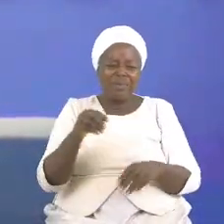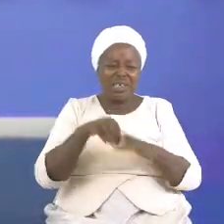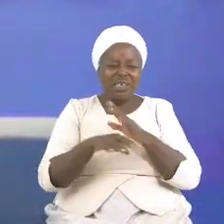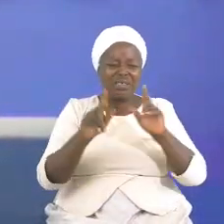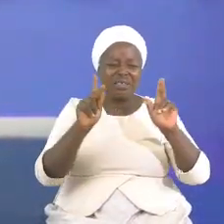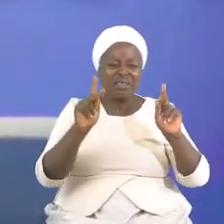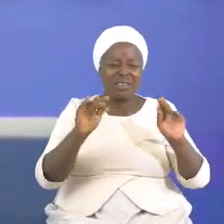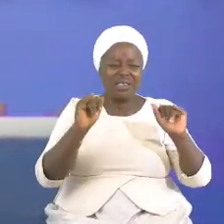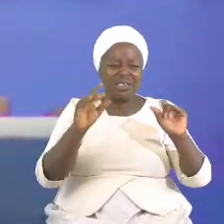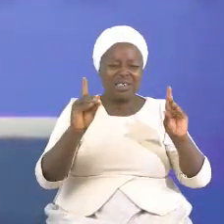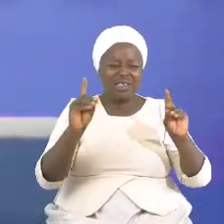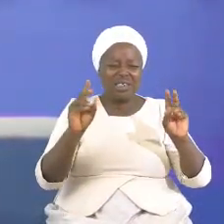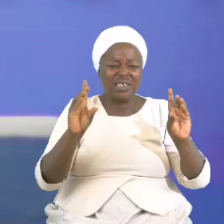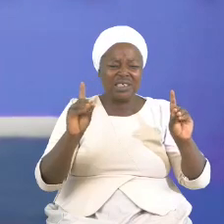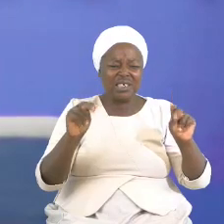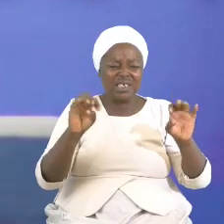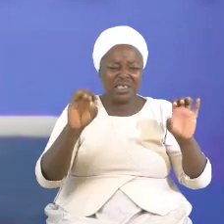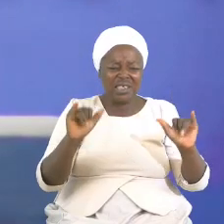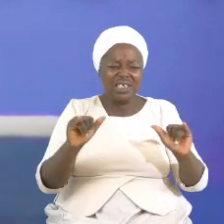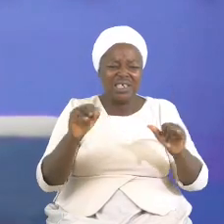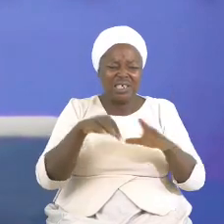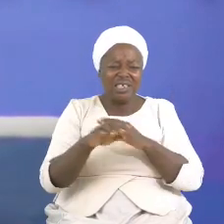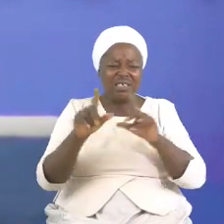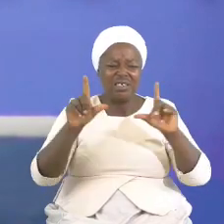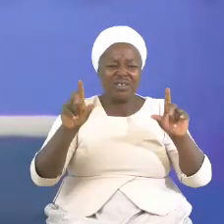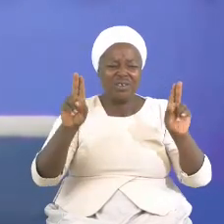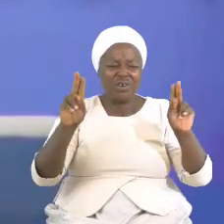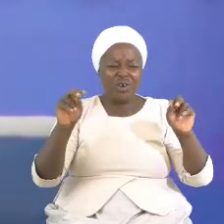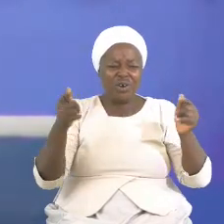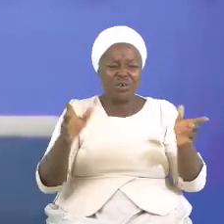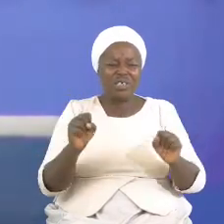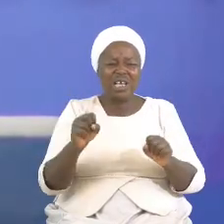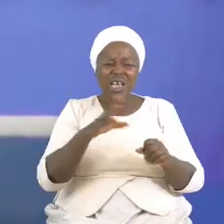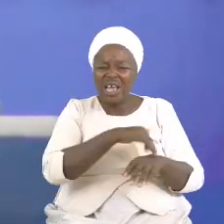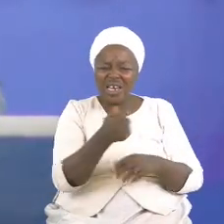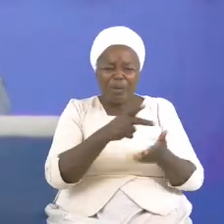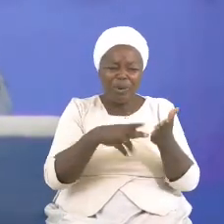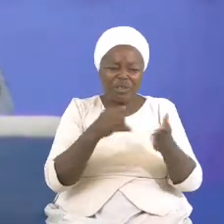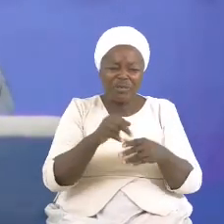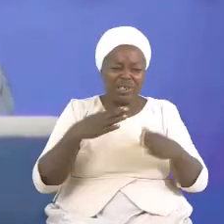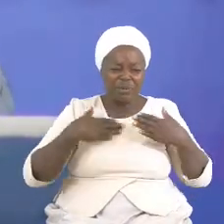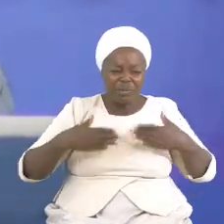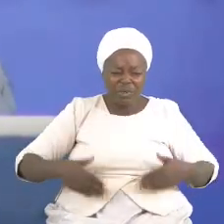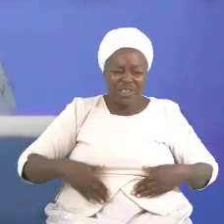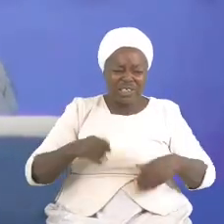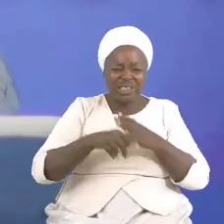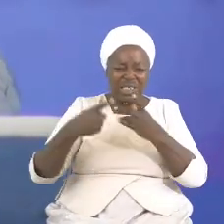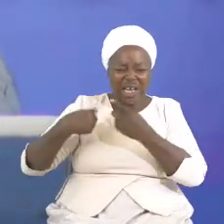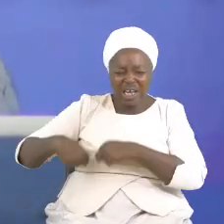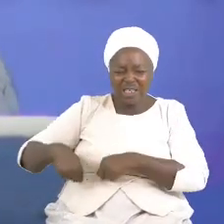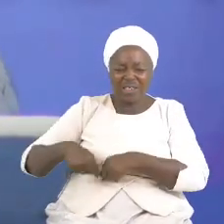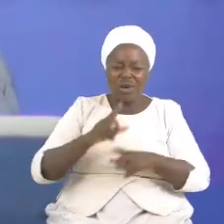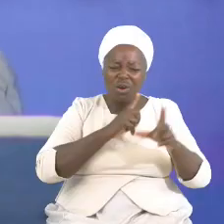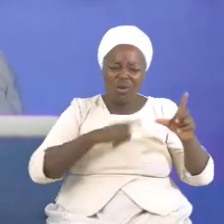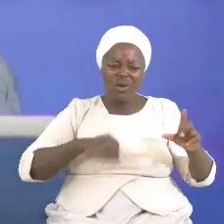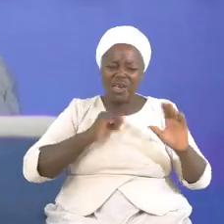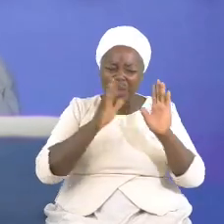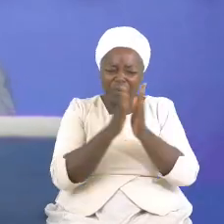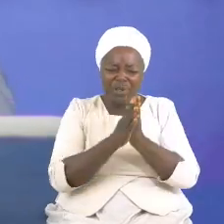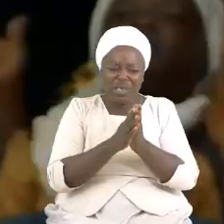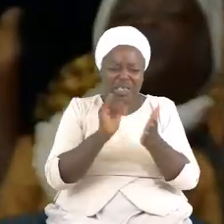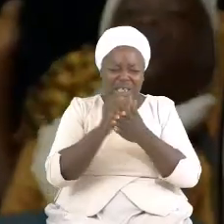lungs, in any part of their body, in their heart, Lord, I pray, heal them now by your mighty power